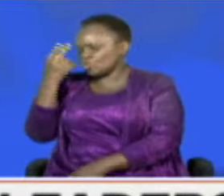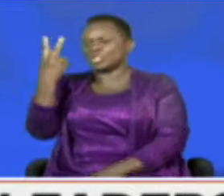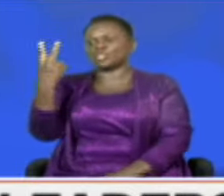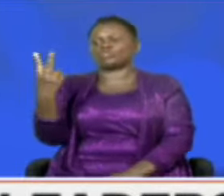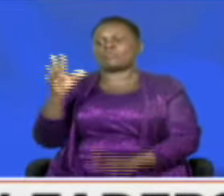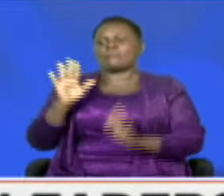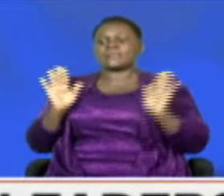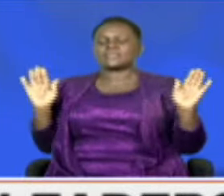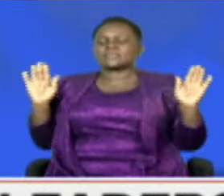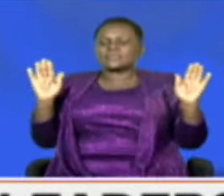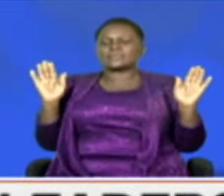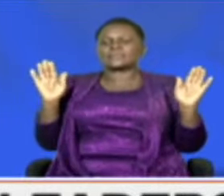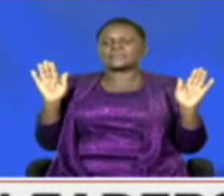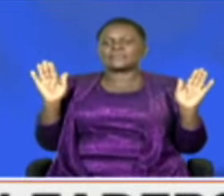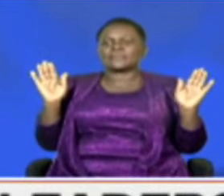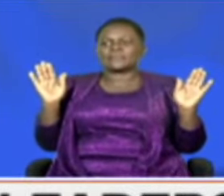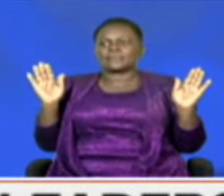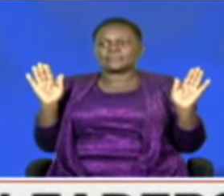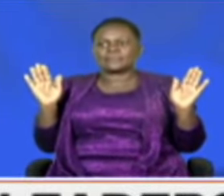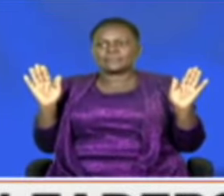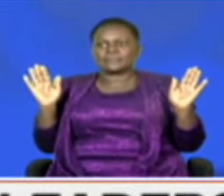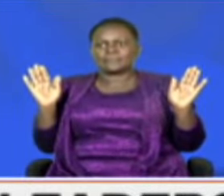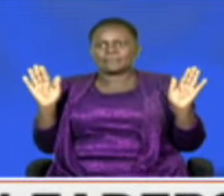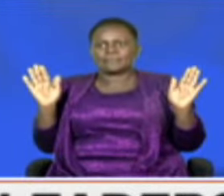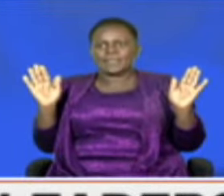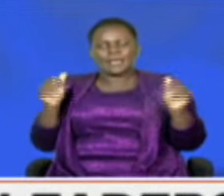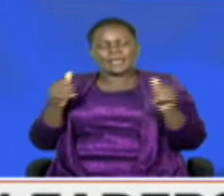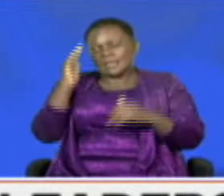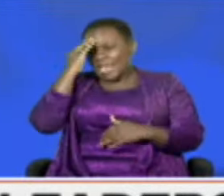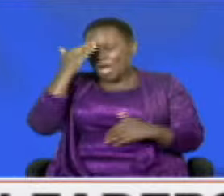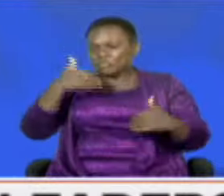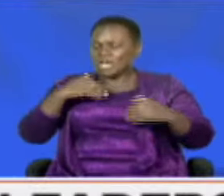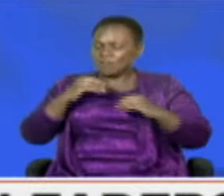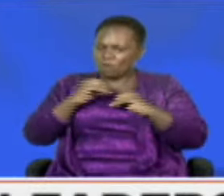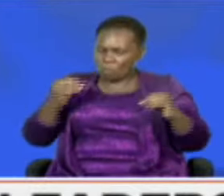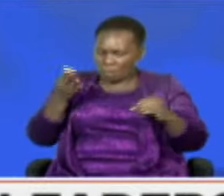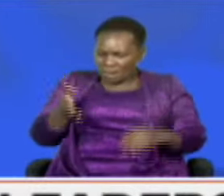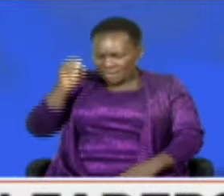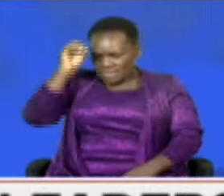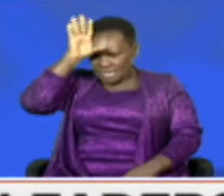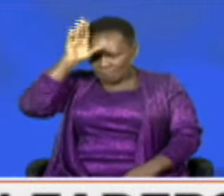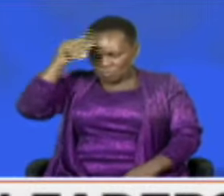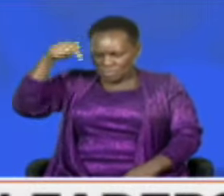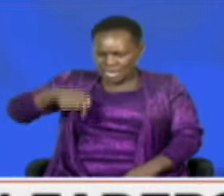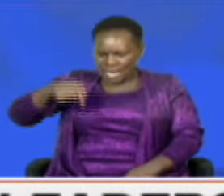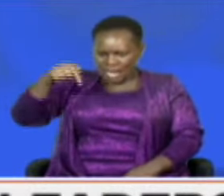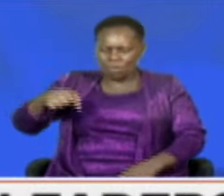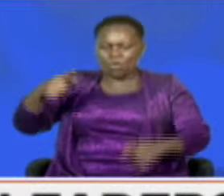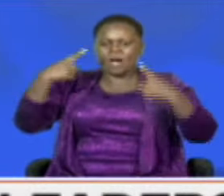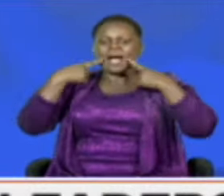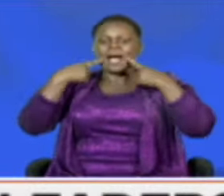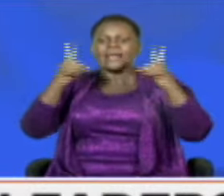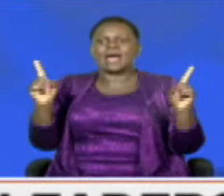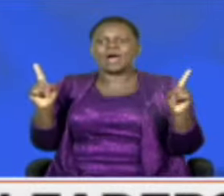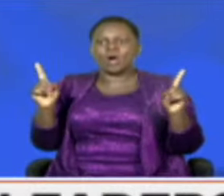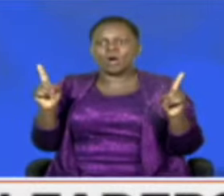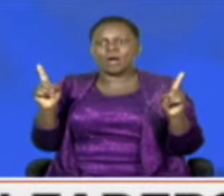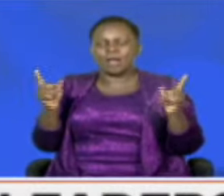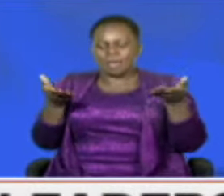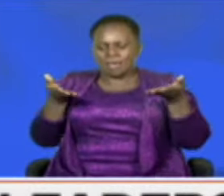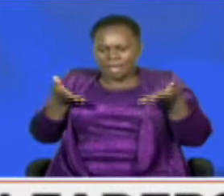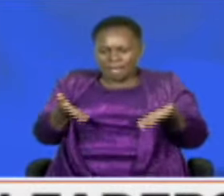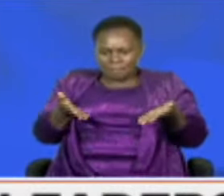mangapi? Mawili. For the avoidance of any doubt, tukiwa Kiambu County, leo tutaka tuseme hawa tulio